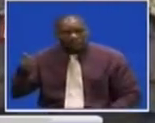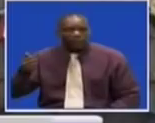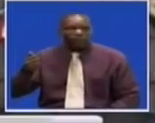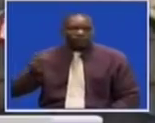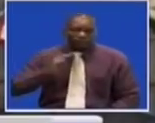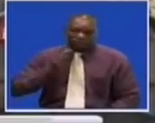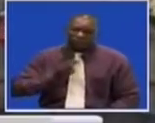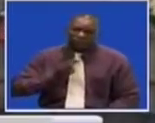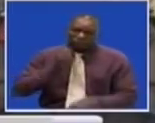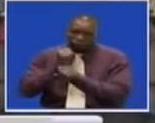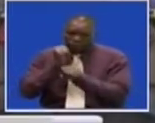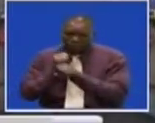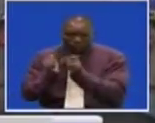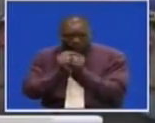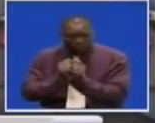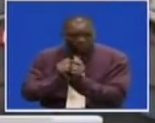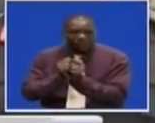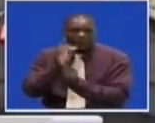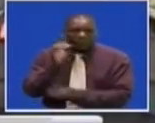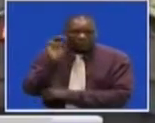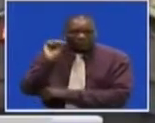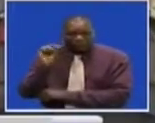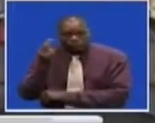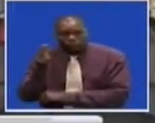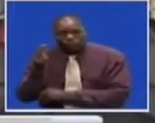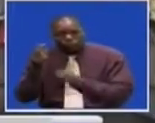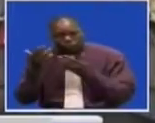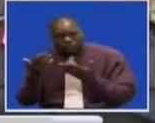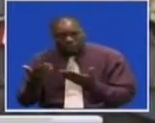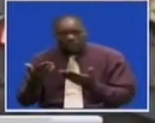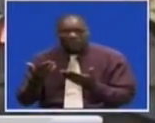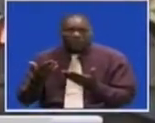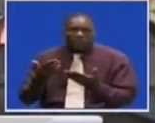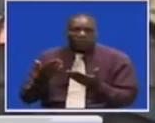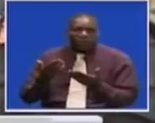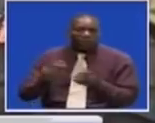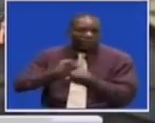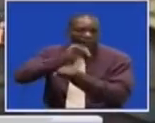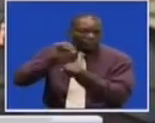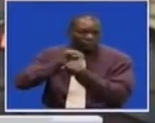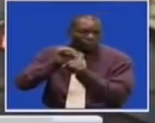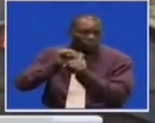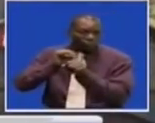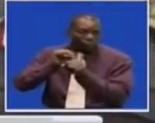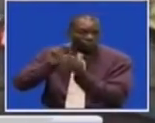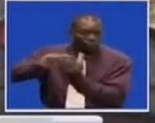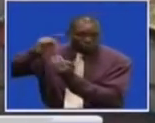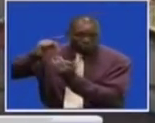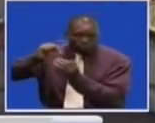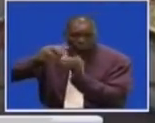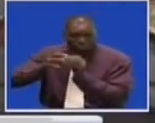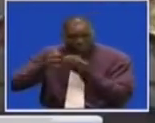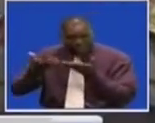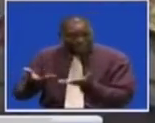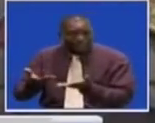are working together with the Disaster and Management Mitigation Unity, and this is a national calamity. It's a disaster,